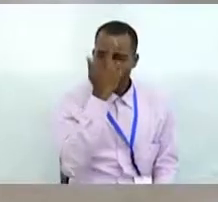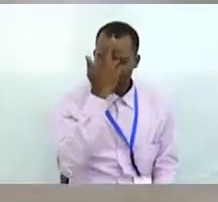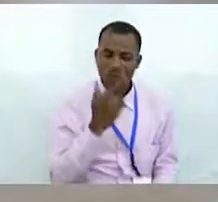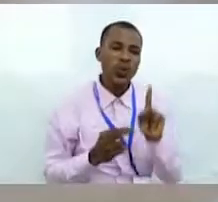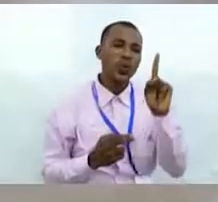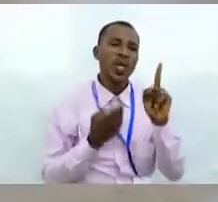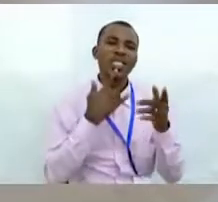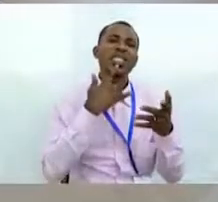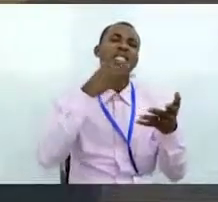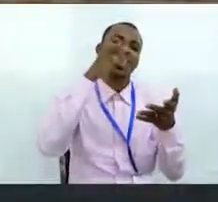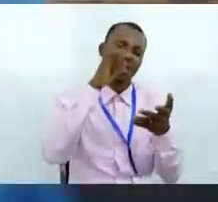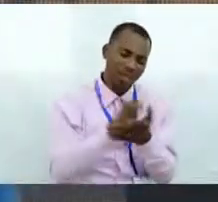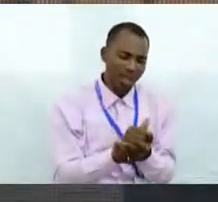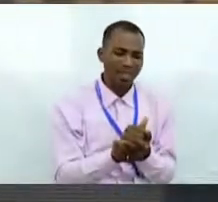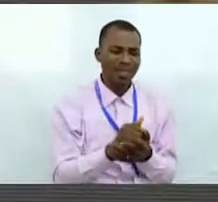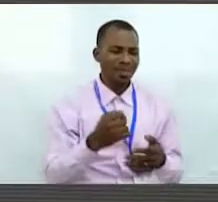But when we come to Christ,